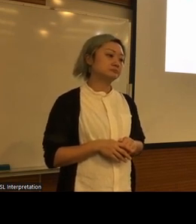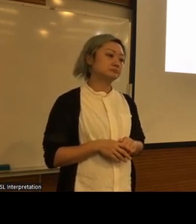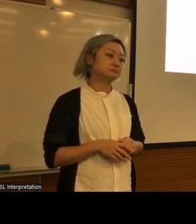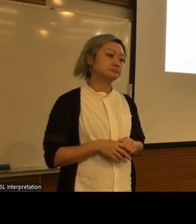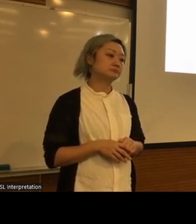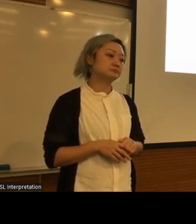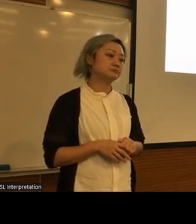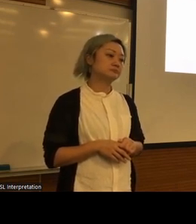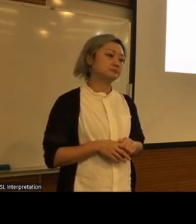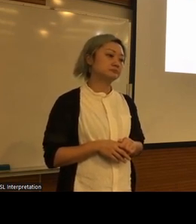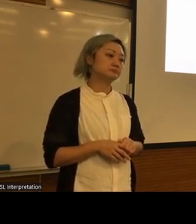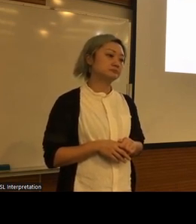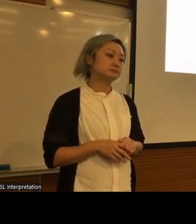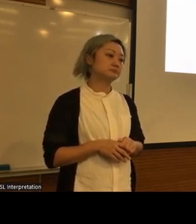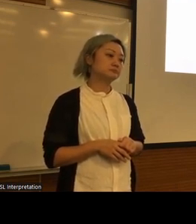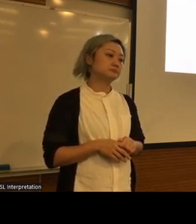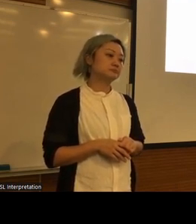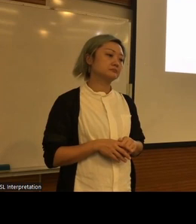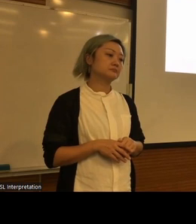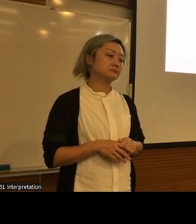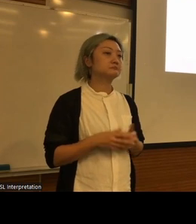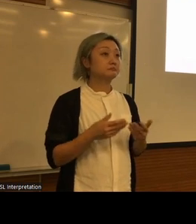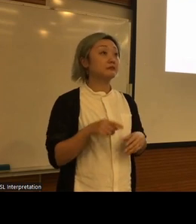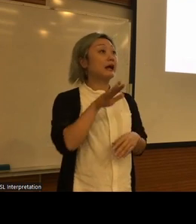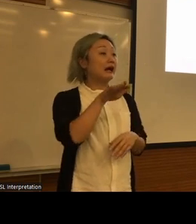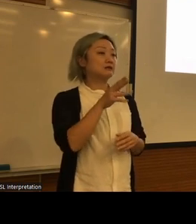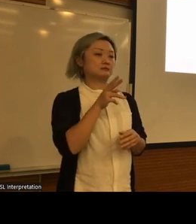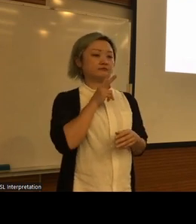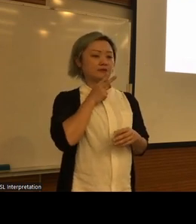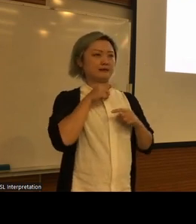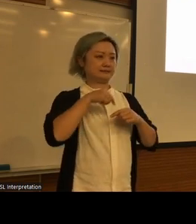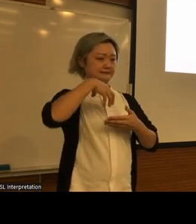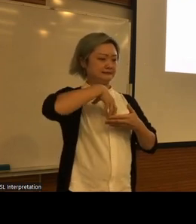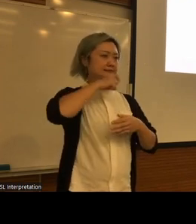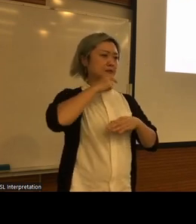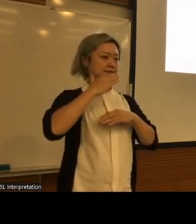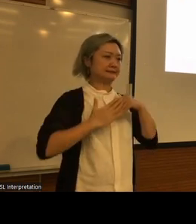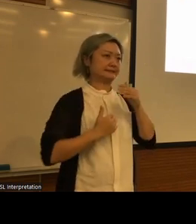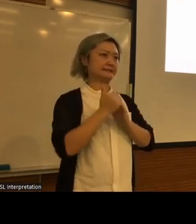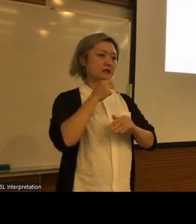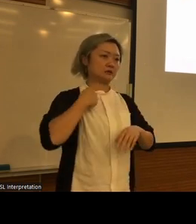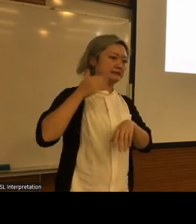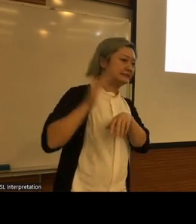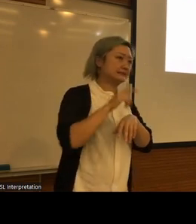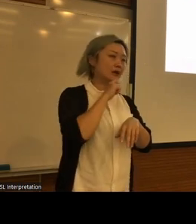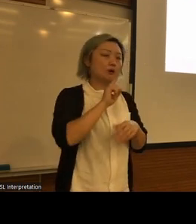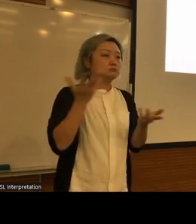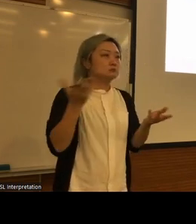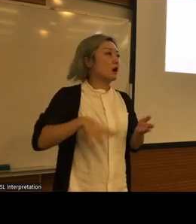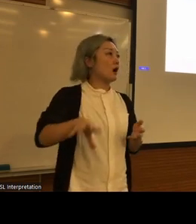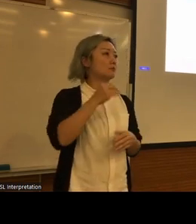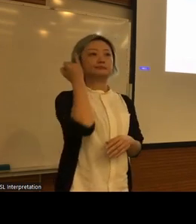So what talent exactly is required, we don't know, in spite of much